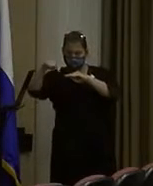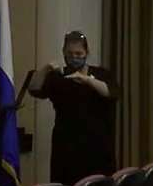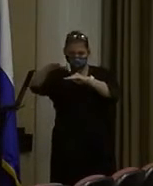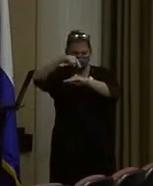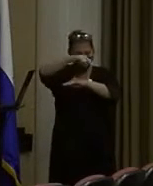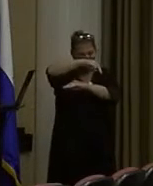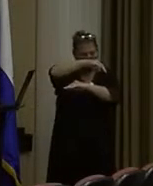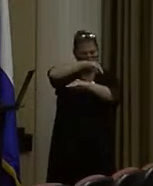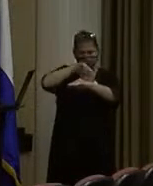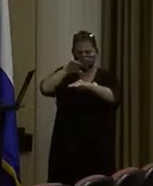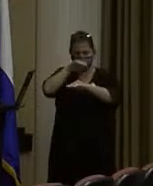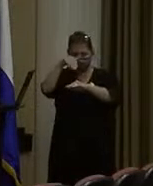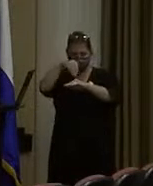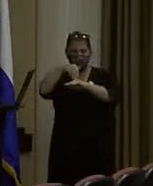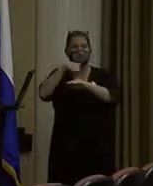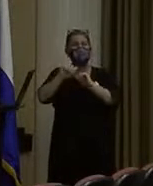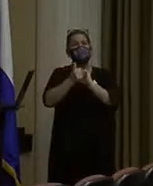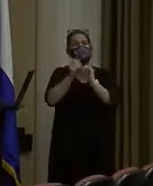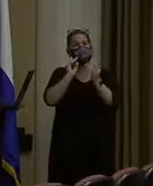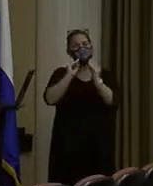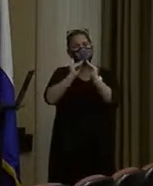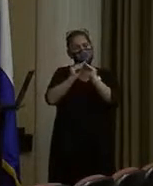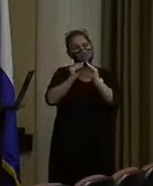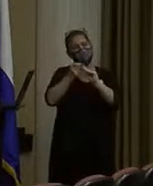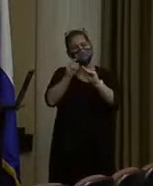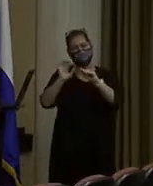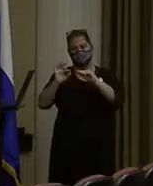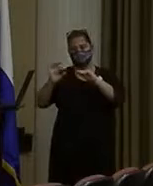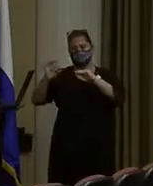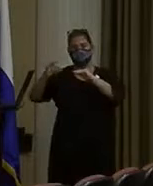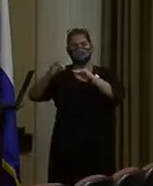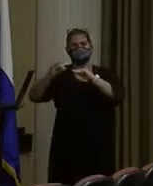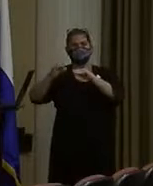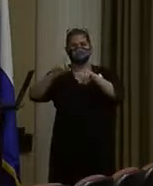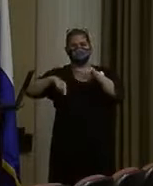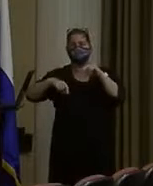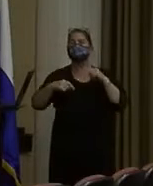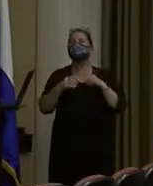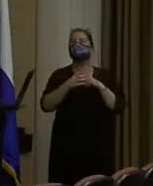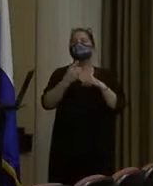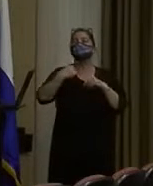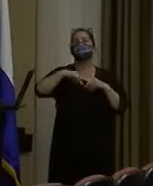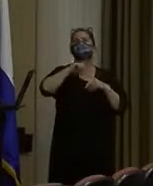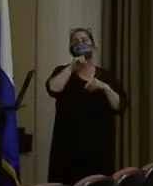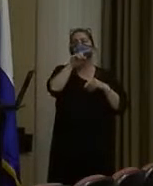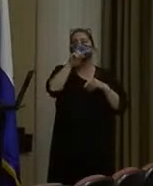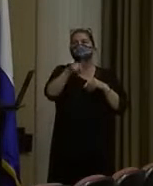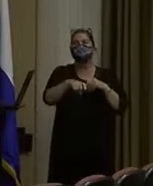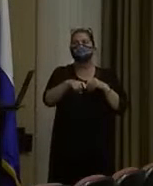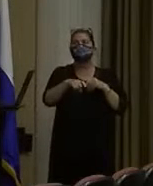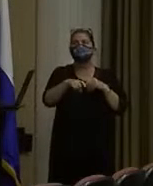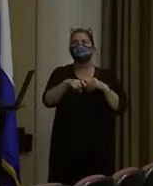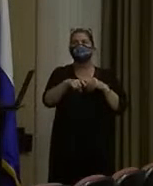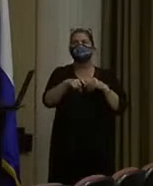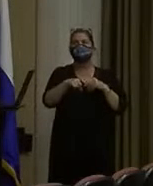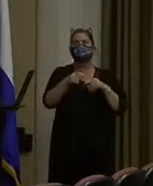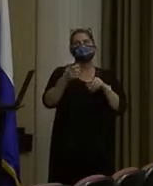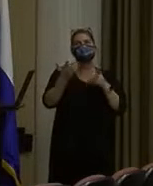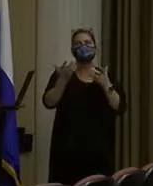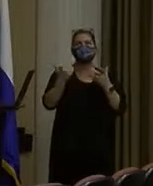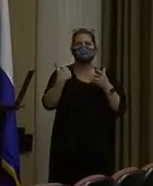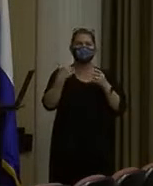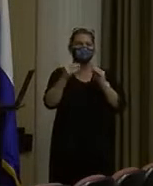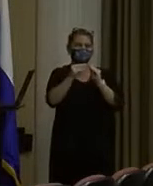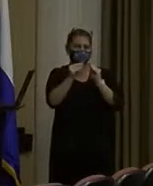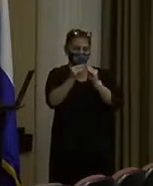health inequities in this country, we really have to effect more,